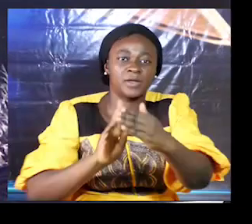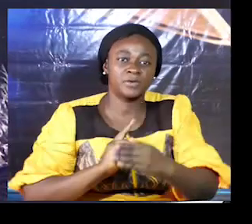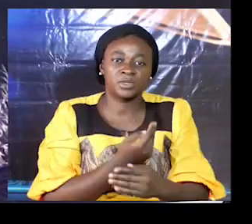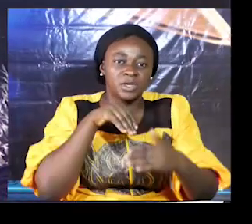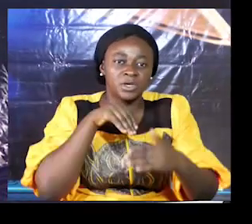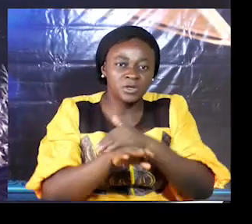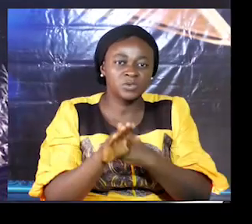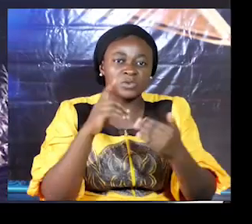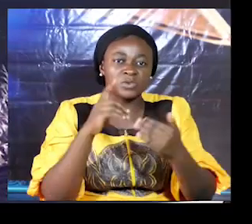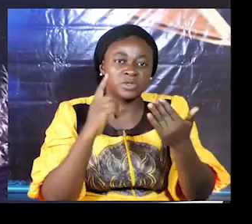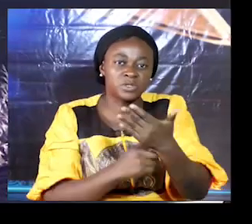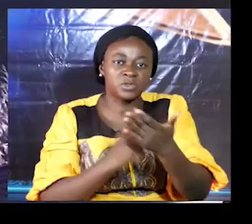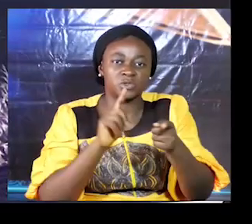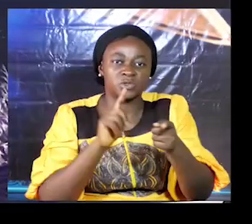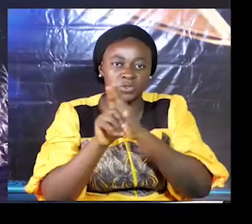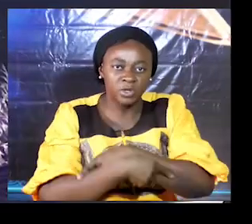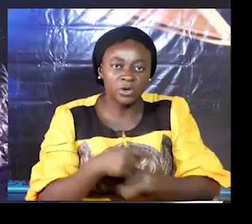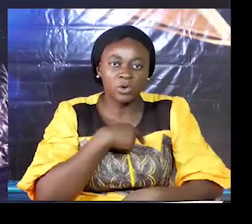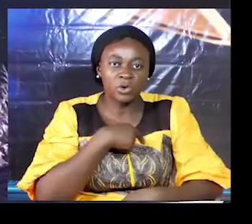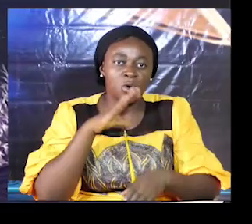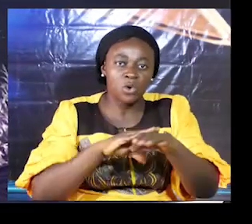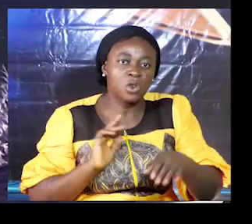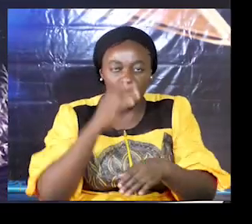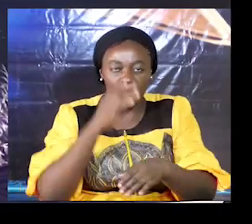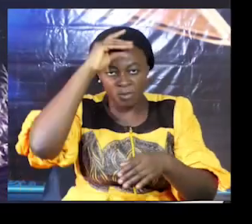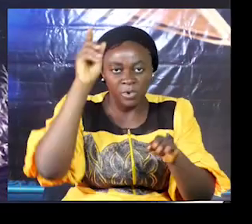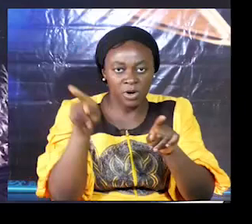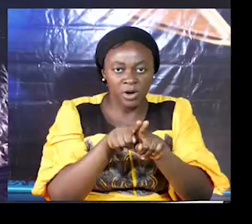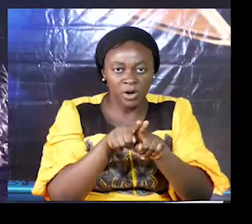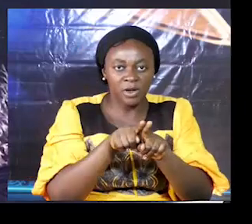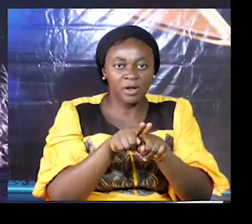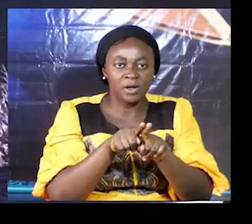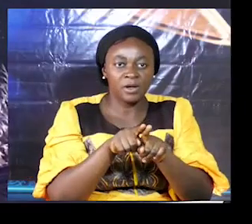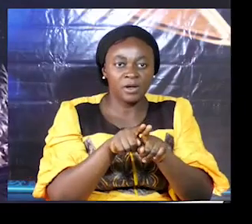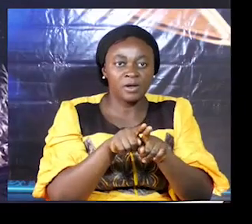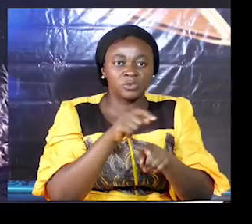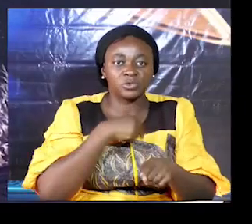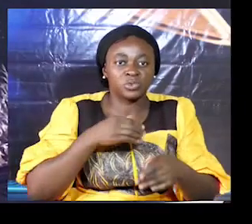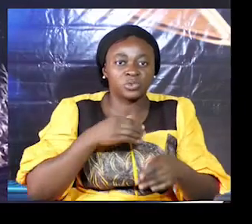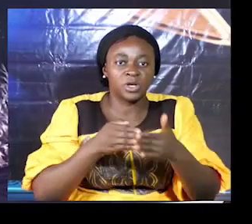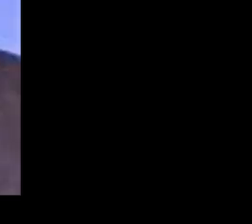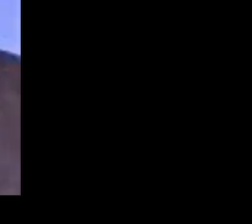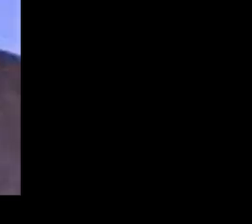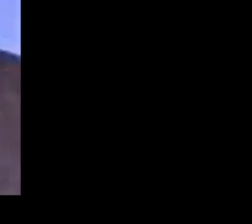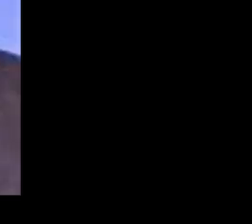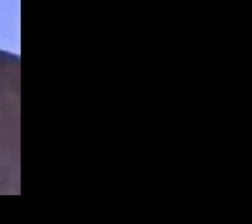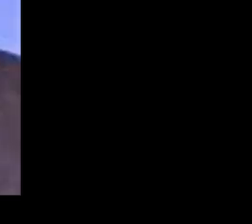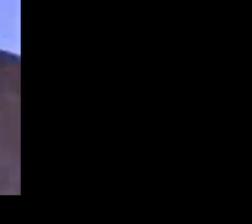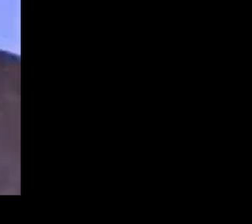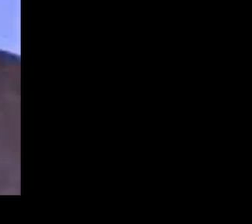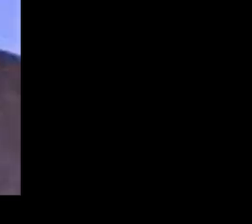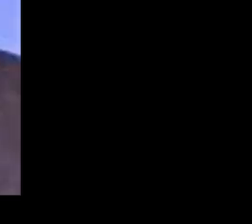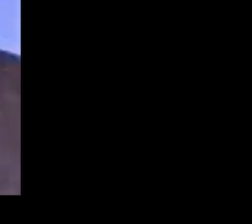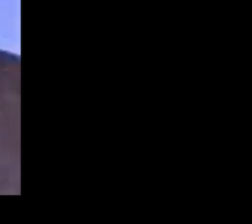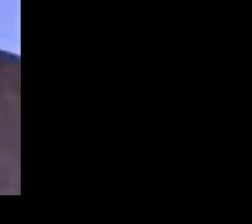matter. We call our brother Gbile Akanni to guide us in this discussion. You are welcome, sir. Shall we pray together?